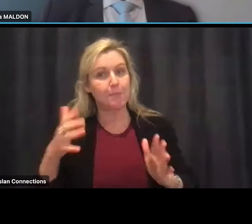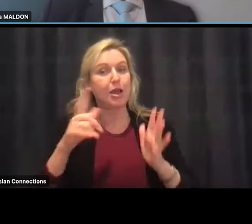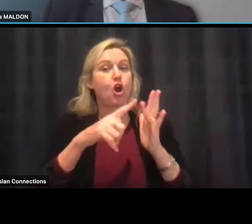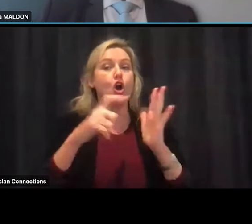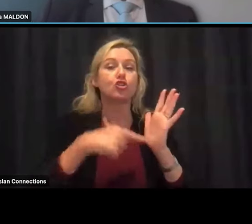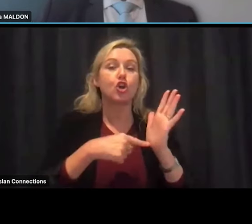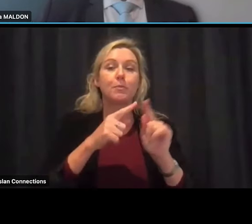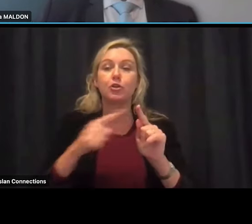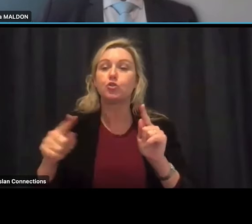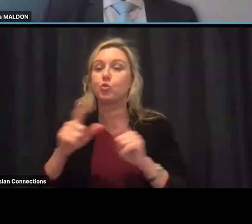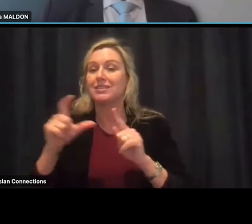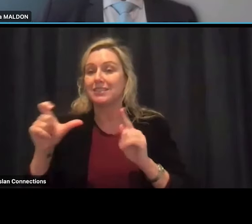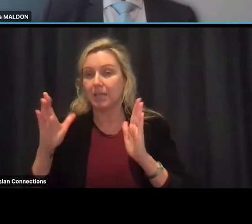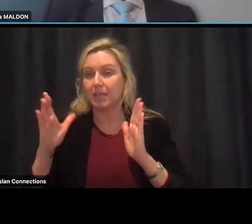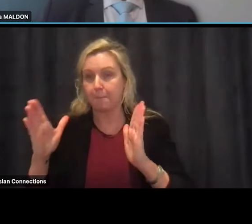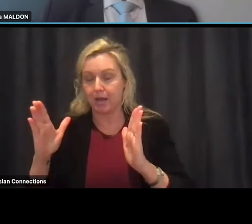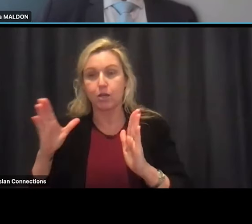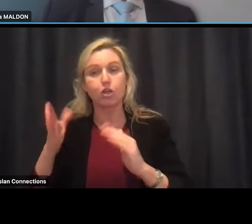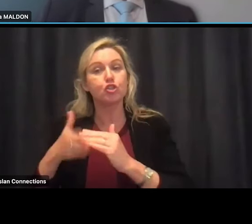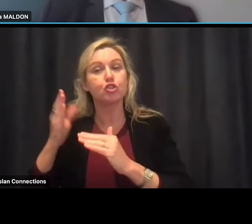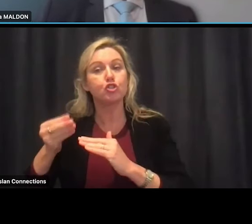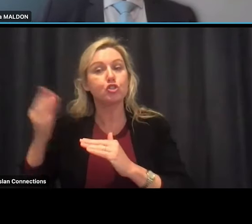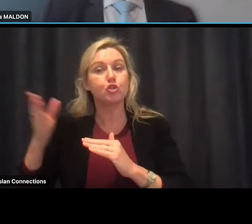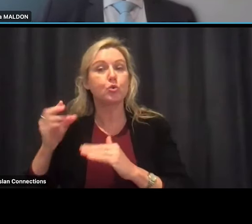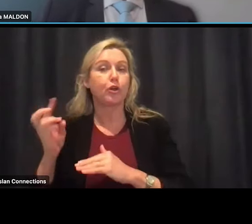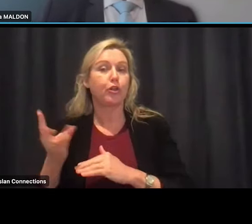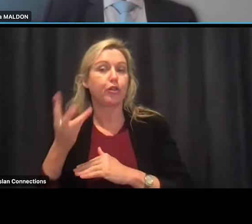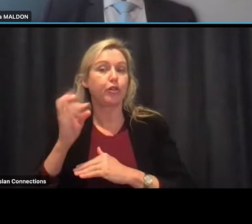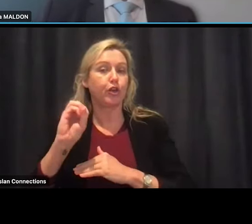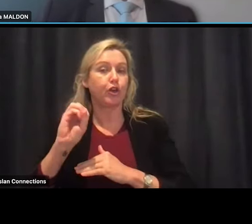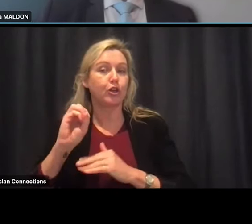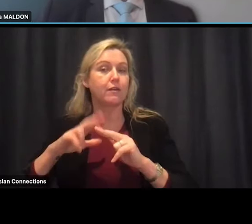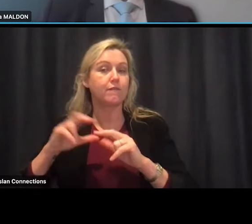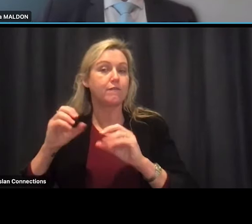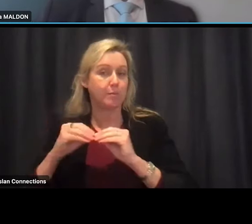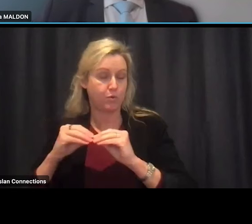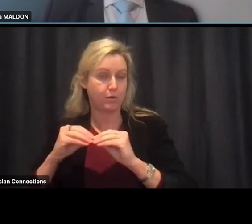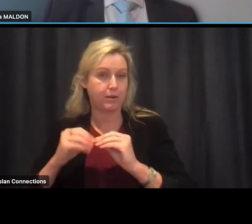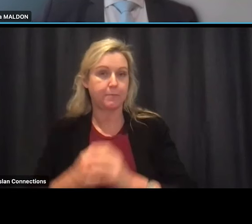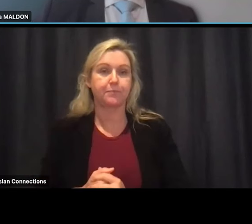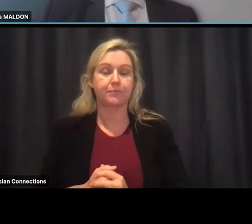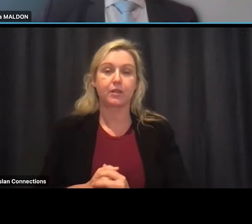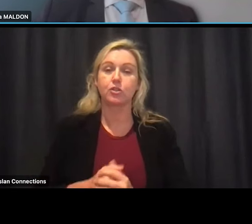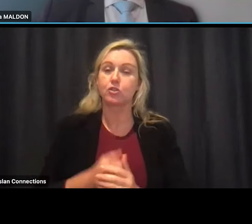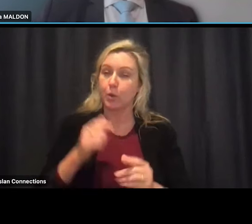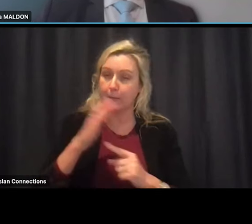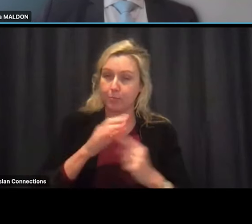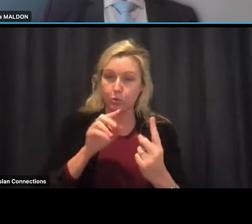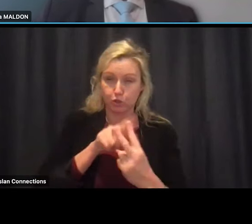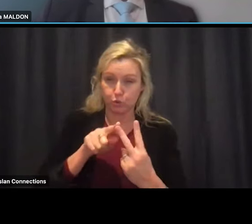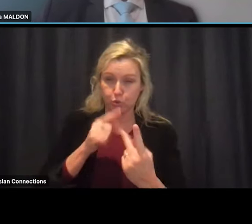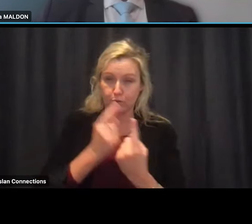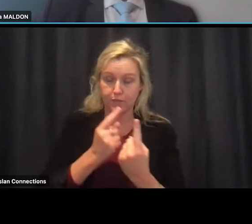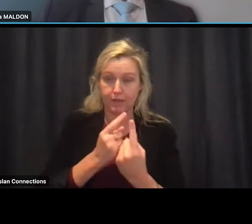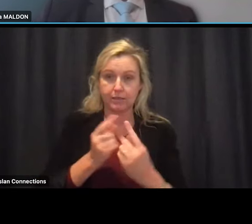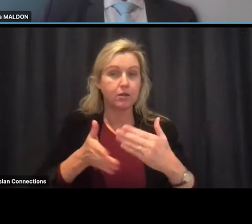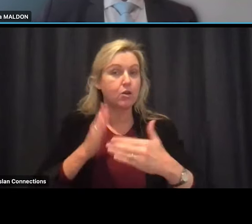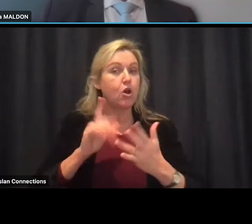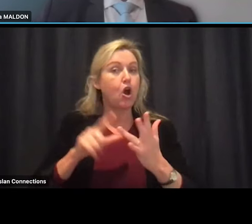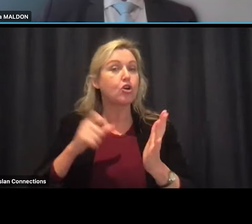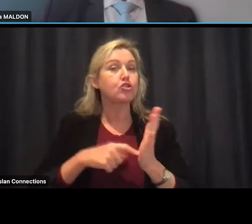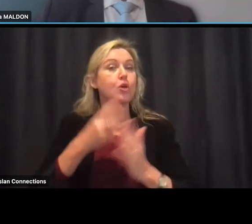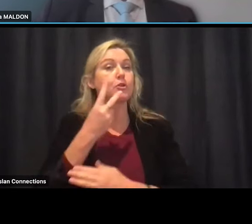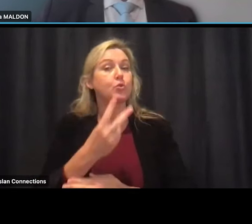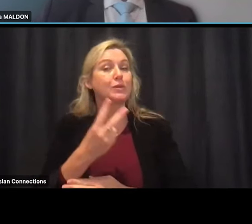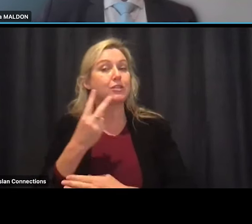December, due the 13th of February. So I want to clarify two key points for you. So by October